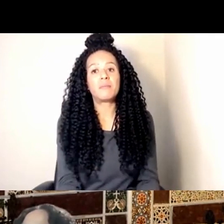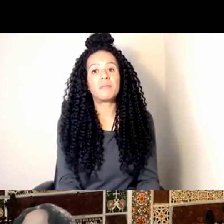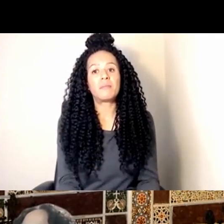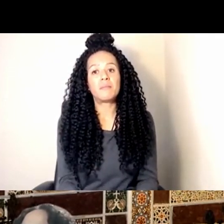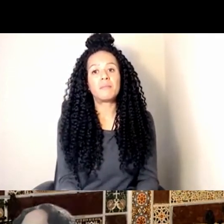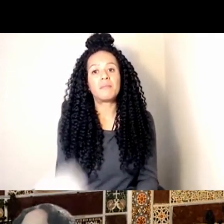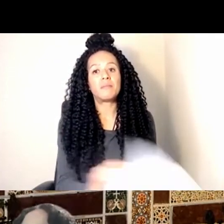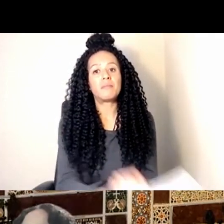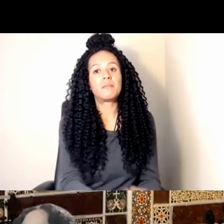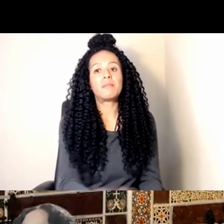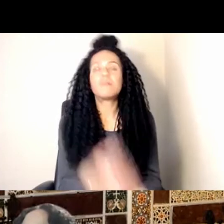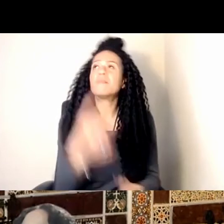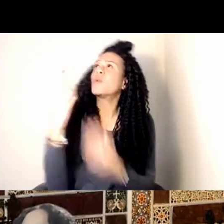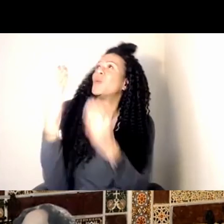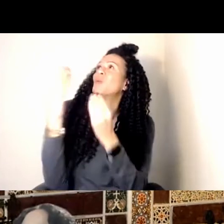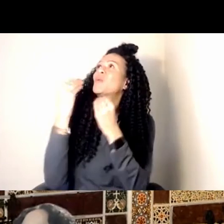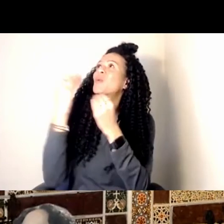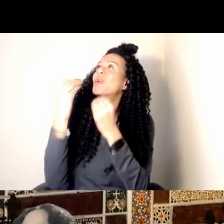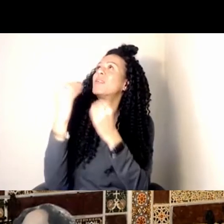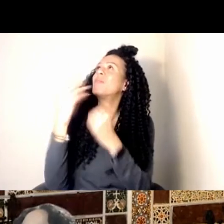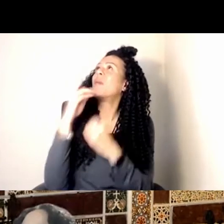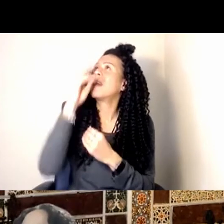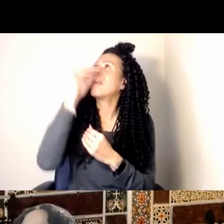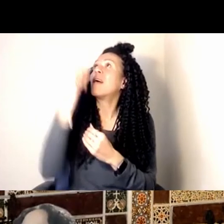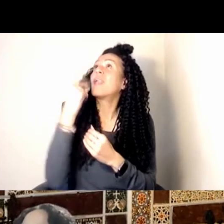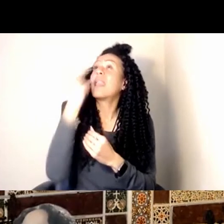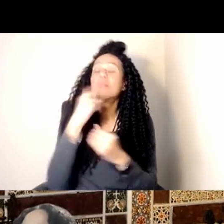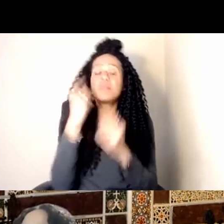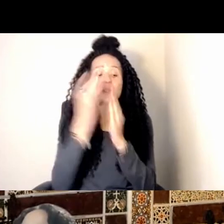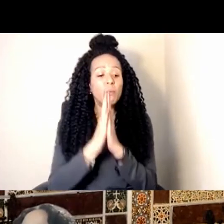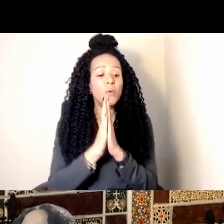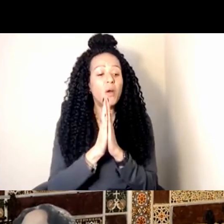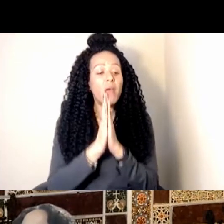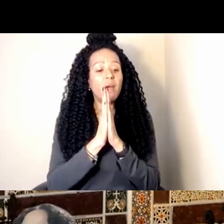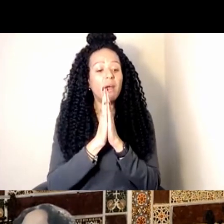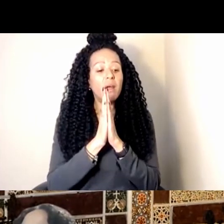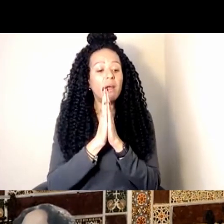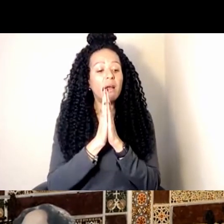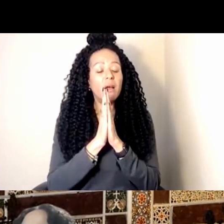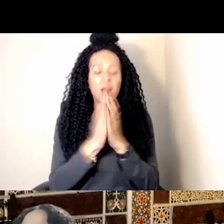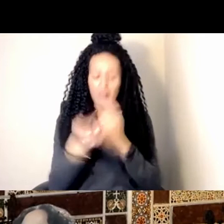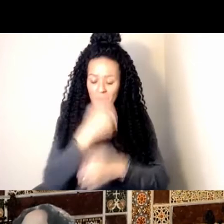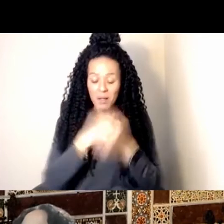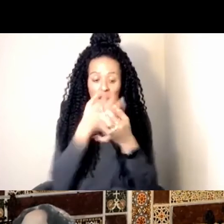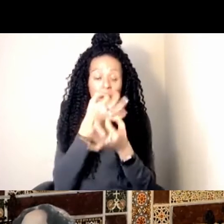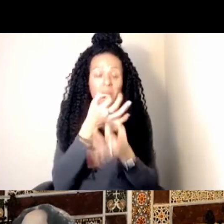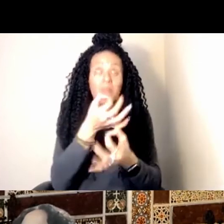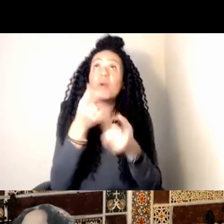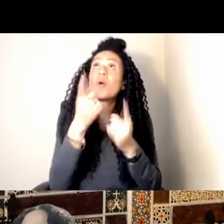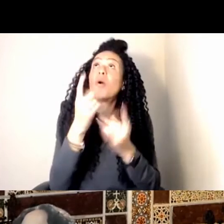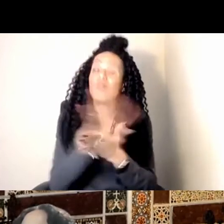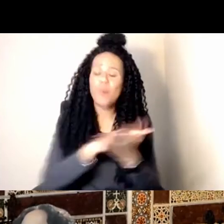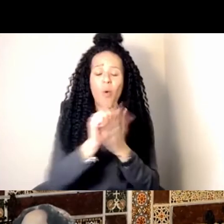Taught my infant lips to pray and love God's holy